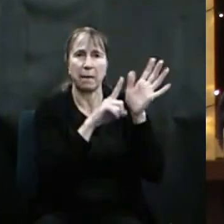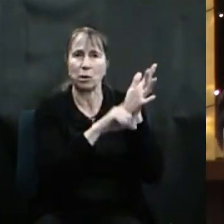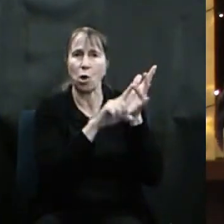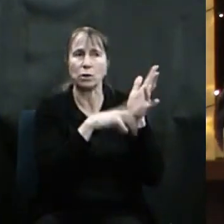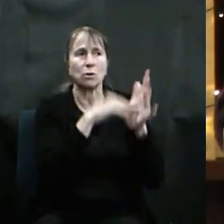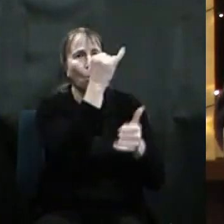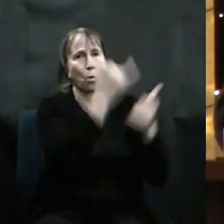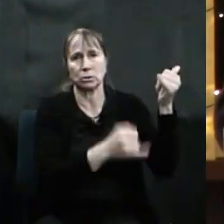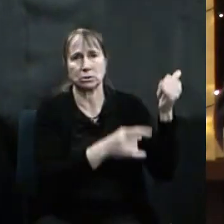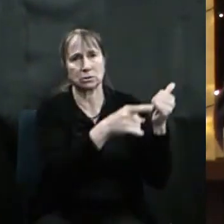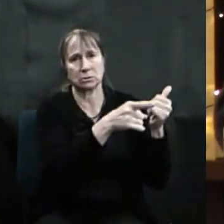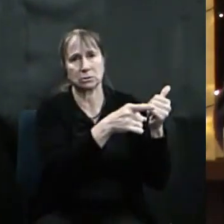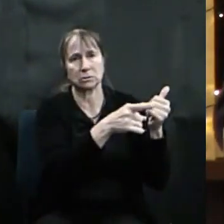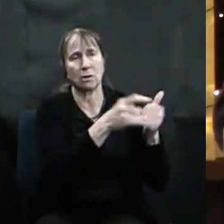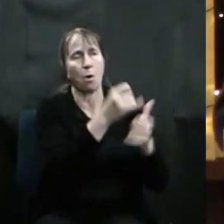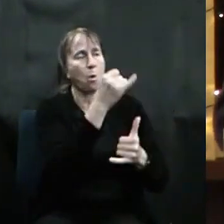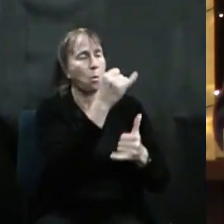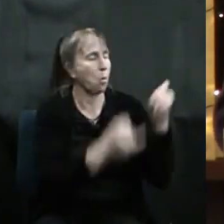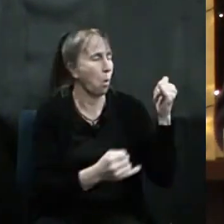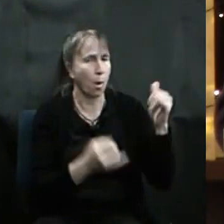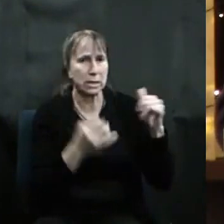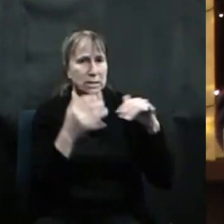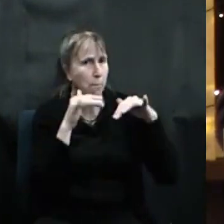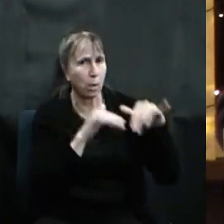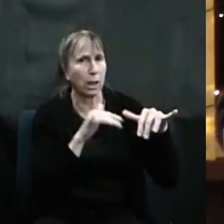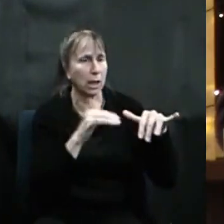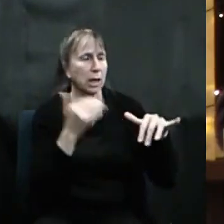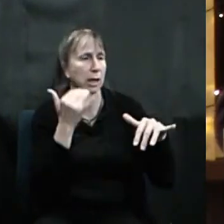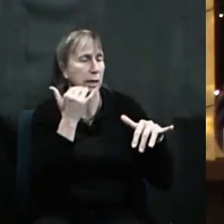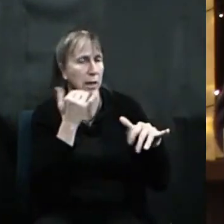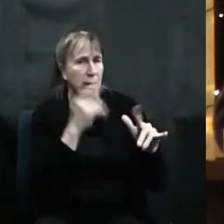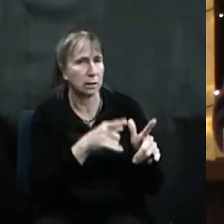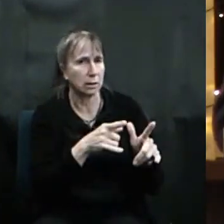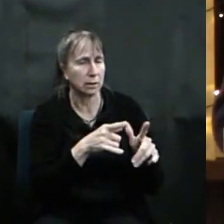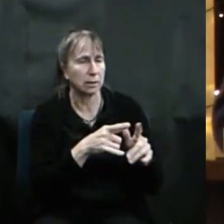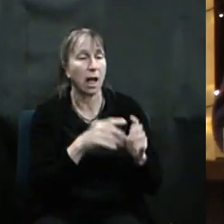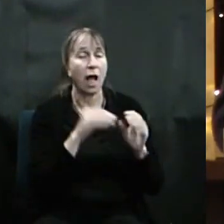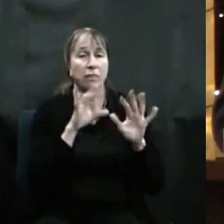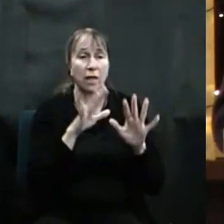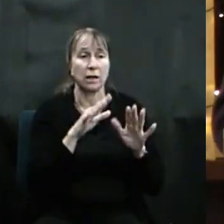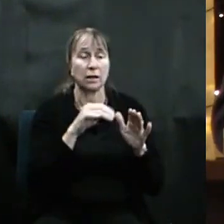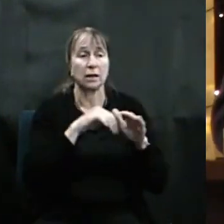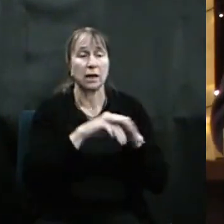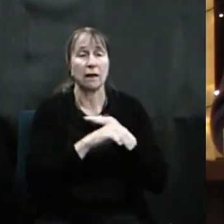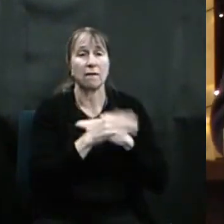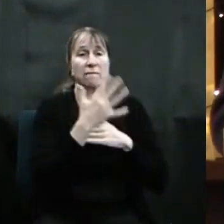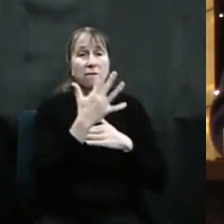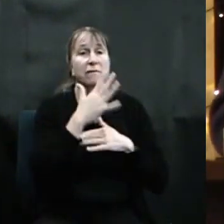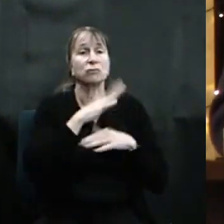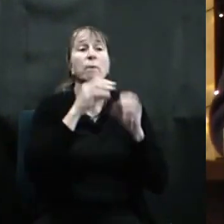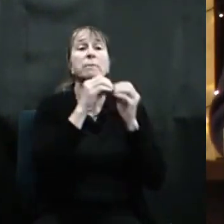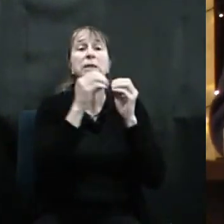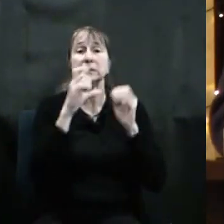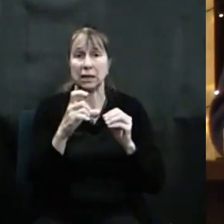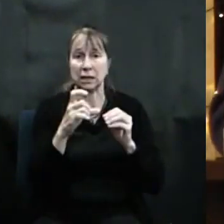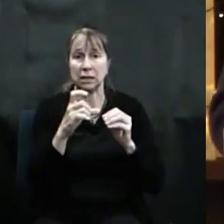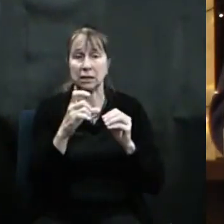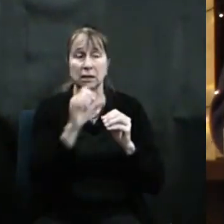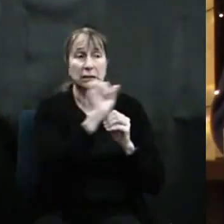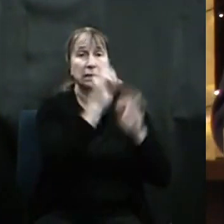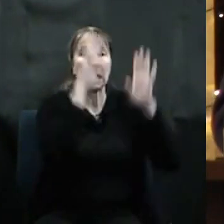another. Eventually, in 597 BC, King Nebuchadnezzar of Babylon and his